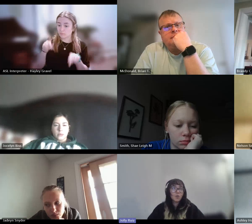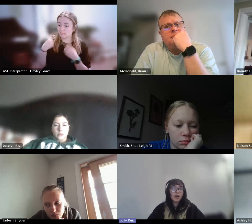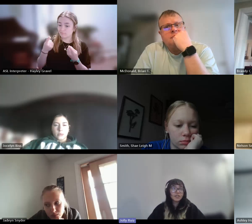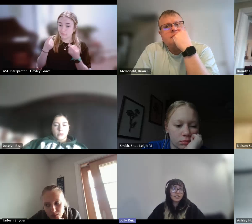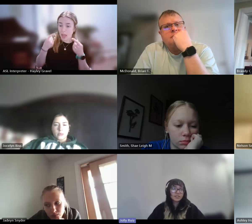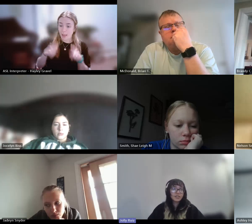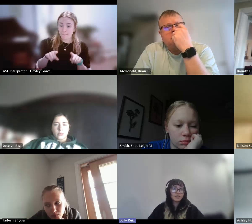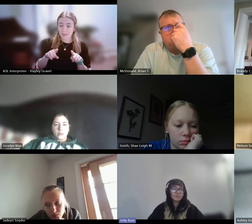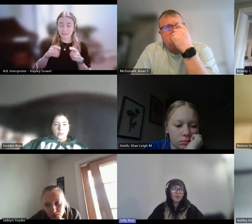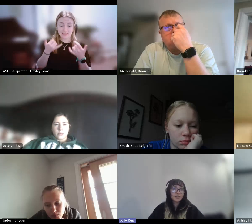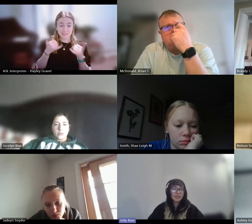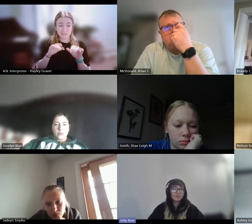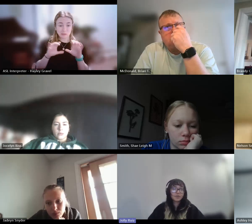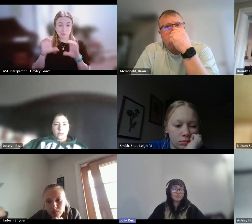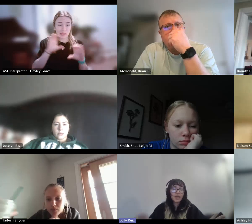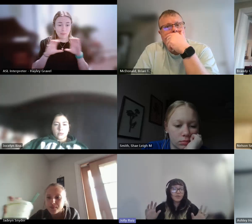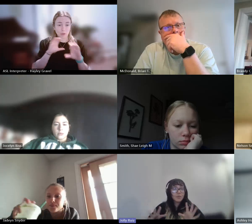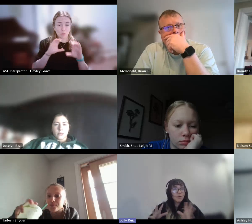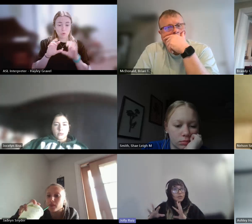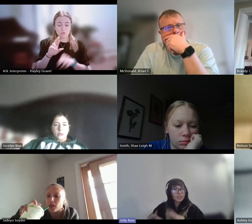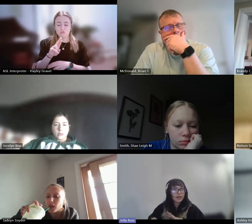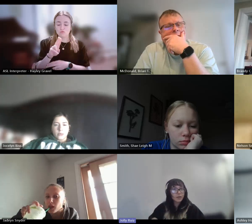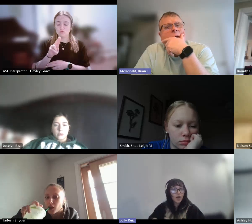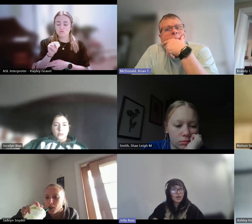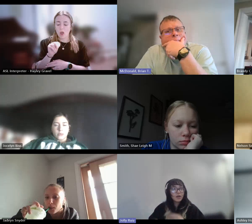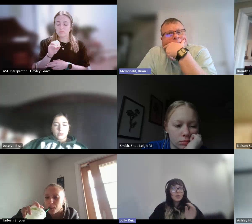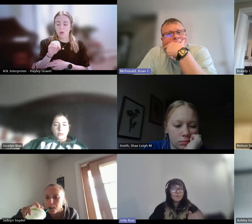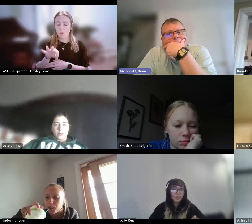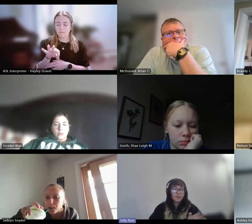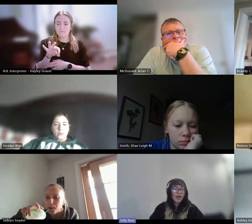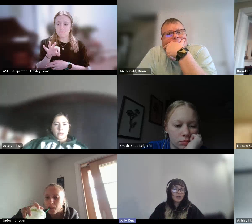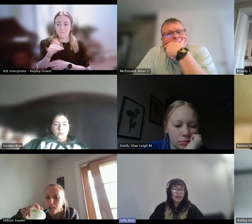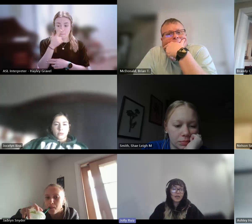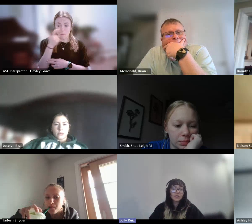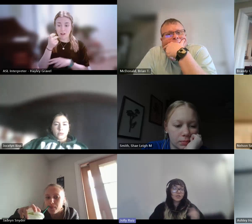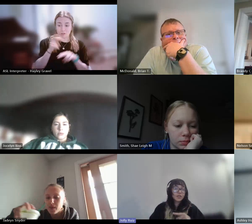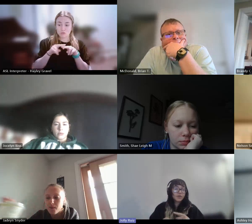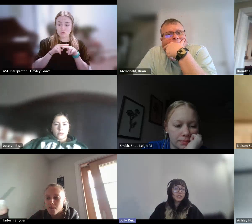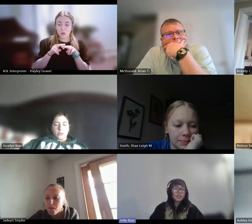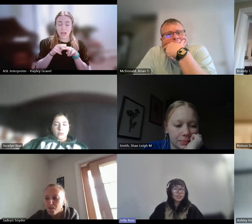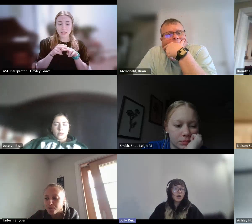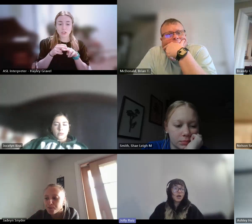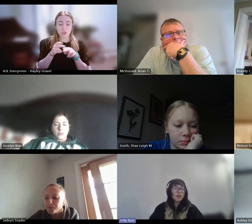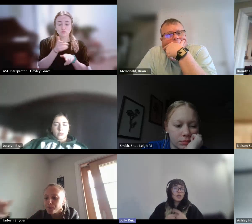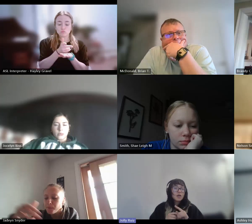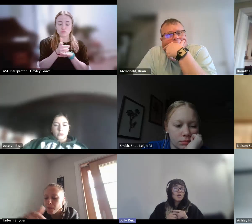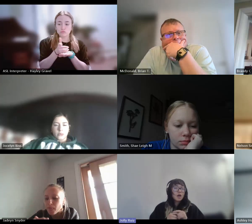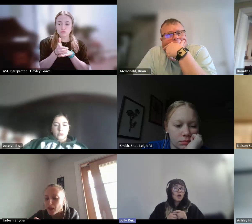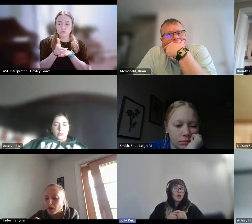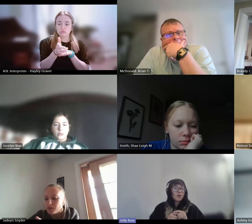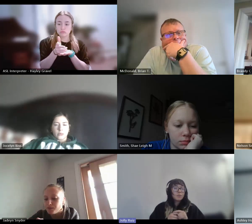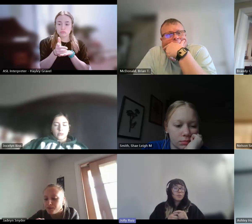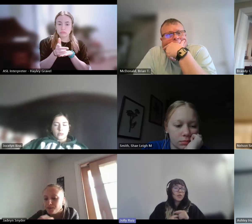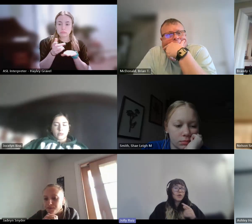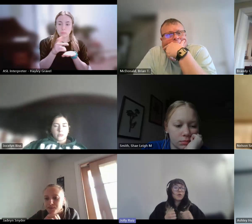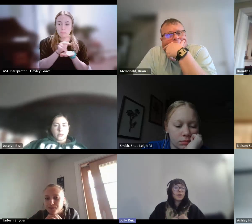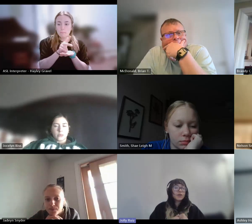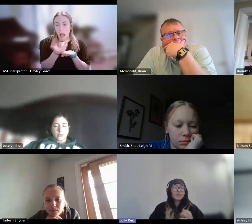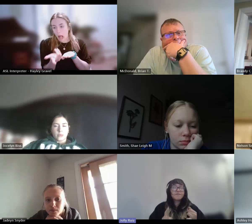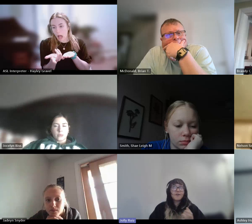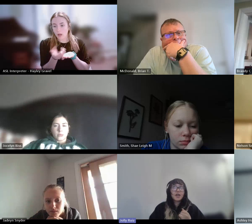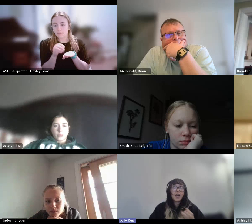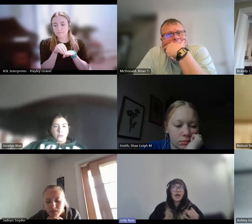that like the water's testing positive for, I don't remember exactly Yeah. what, for that. And I also did research on